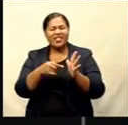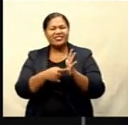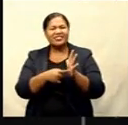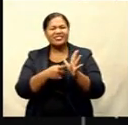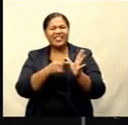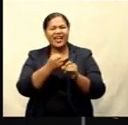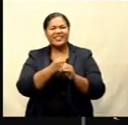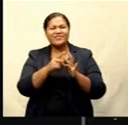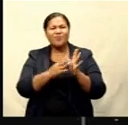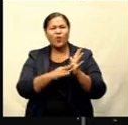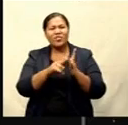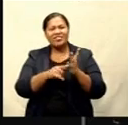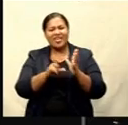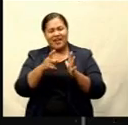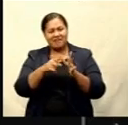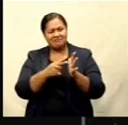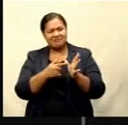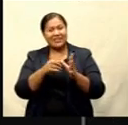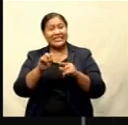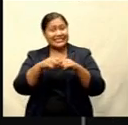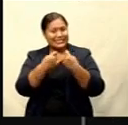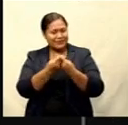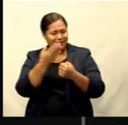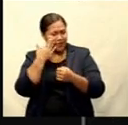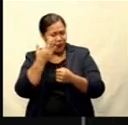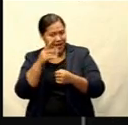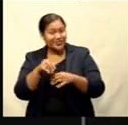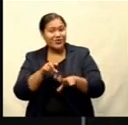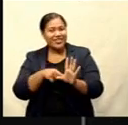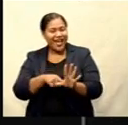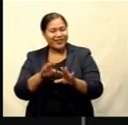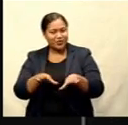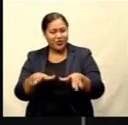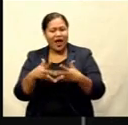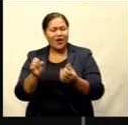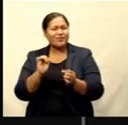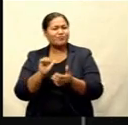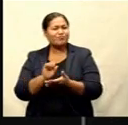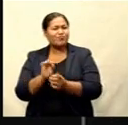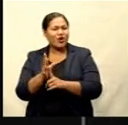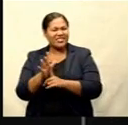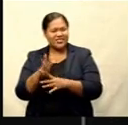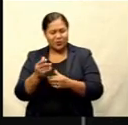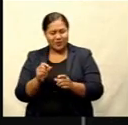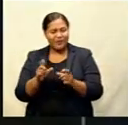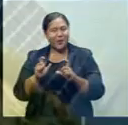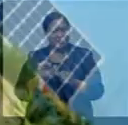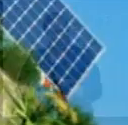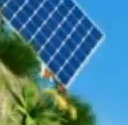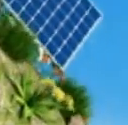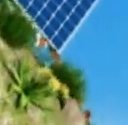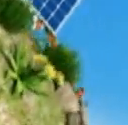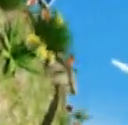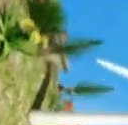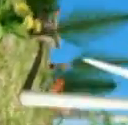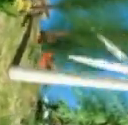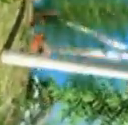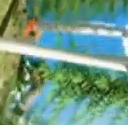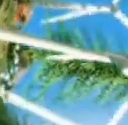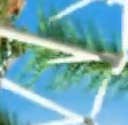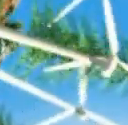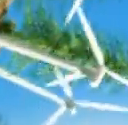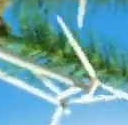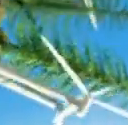is helping raise awareness with young children on the importance of preserving oceans and marine species.